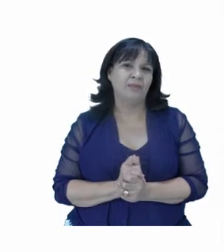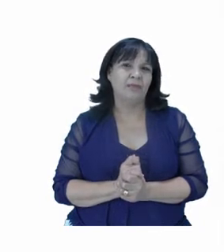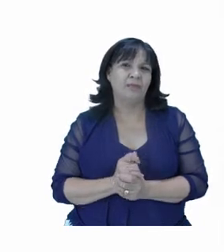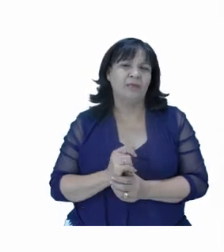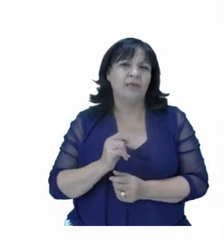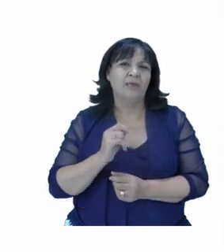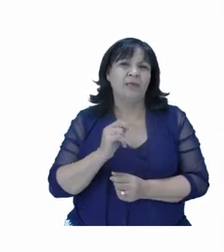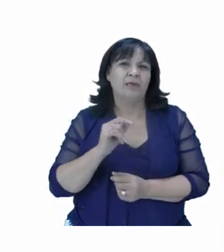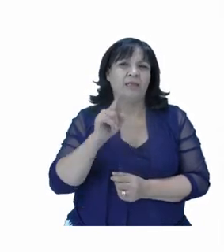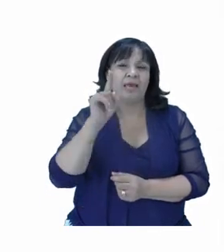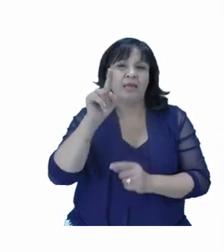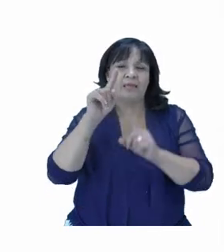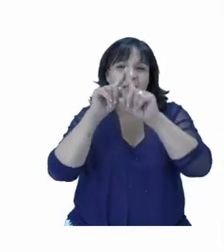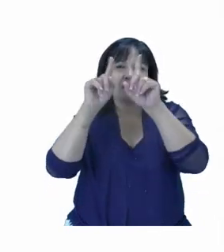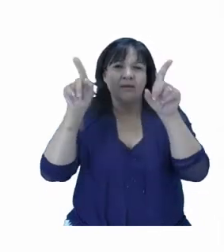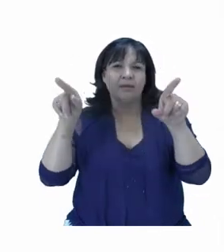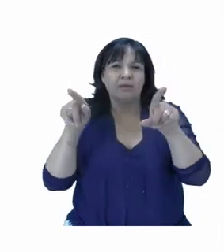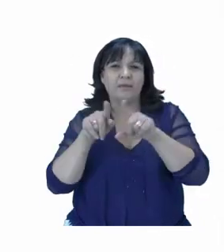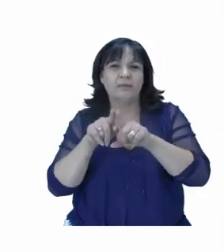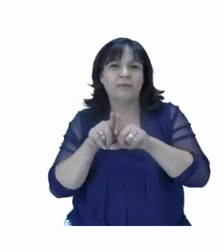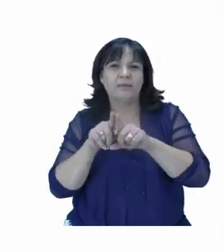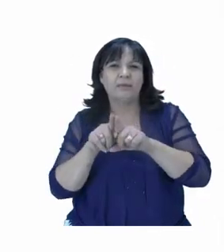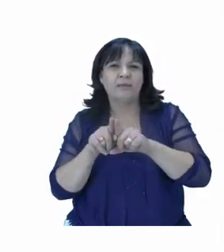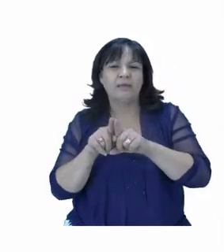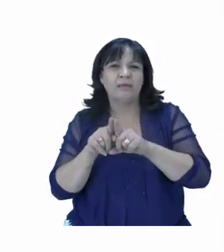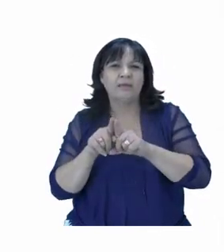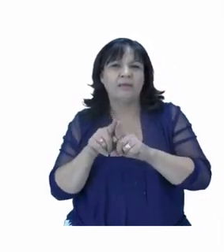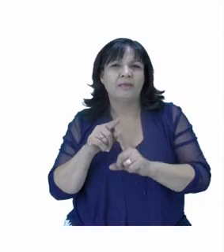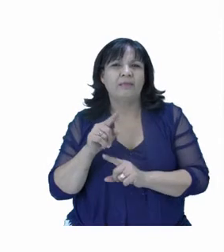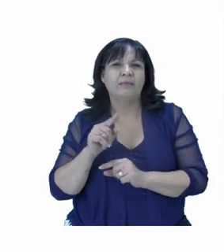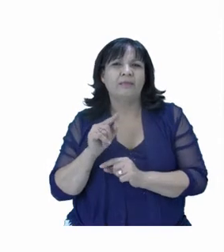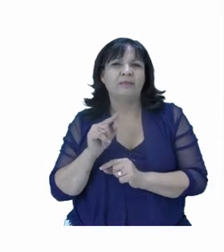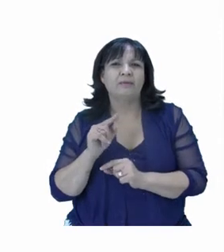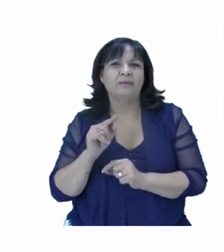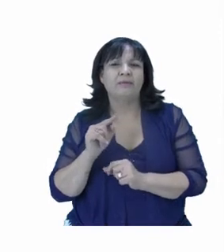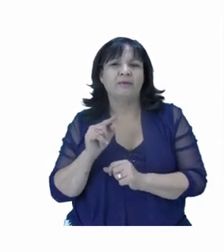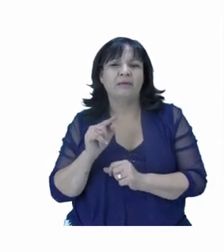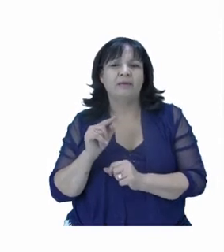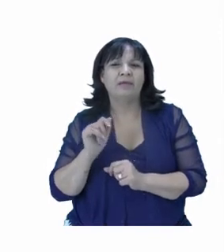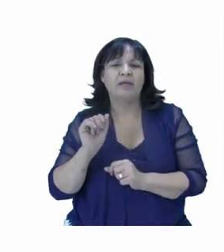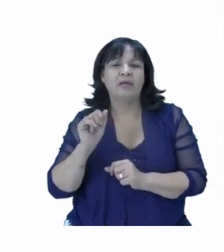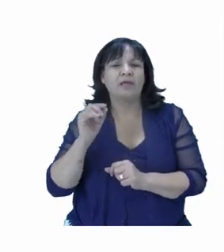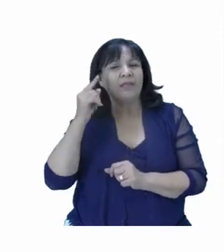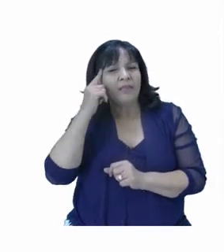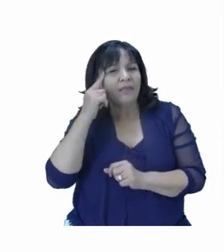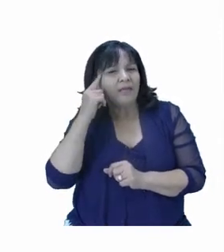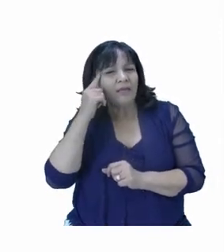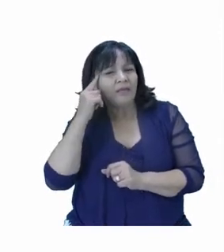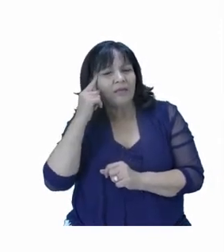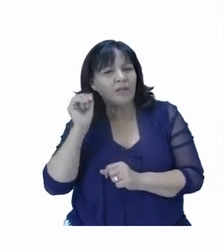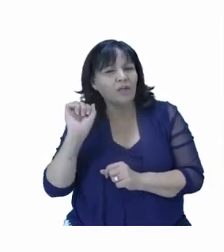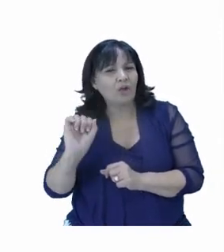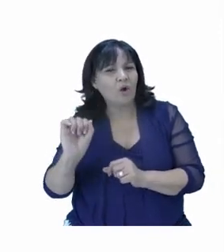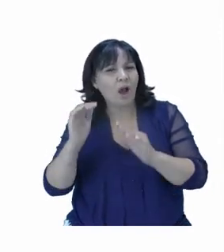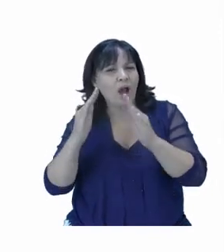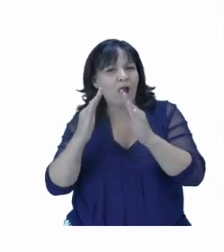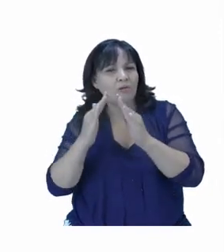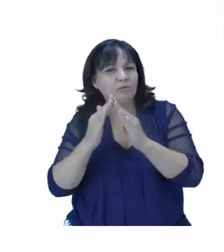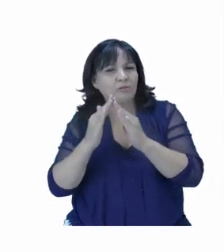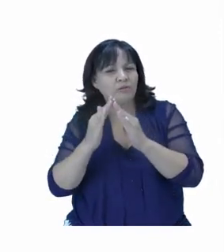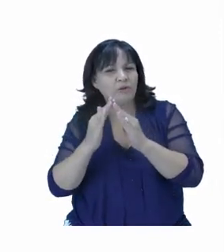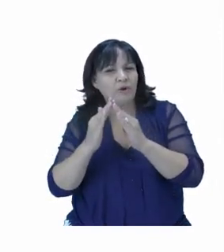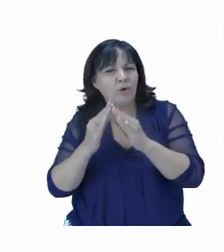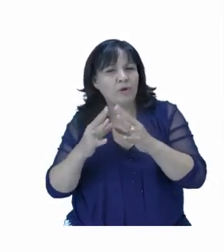can you think of anything else in your house or class that